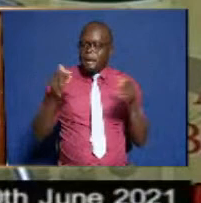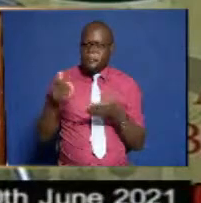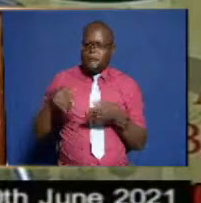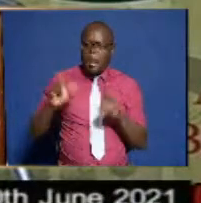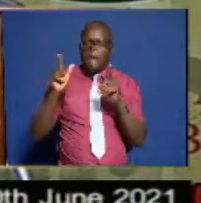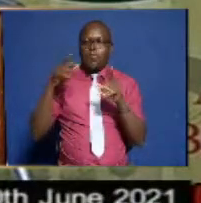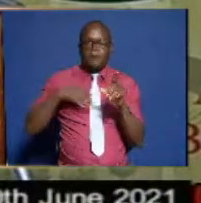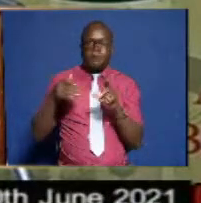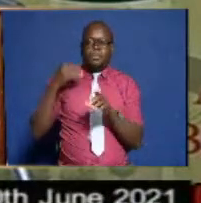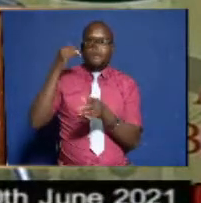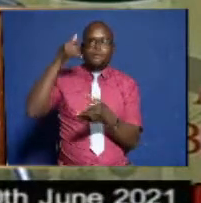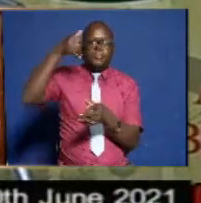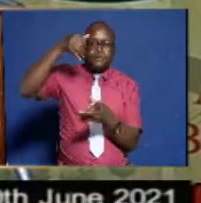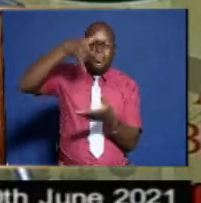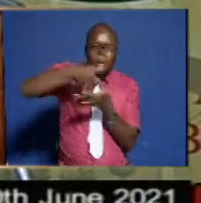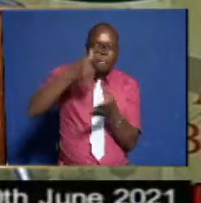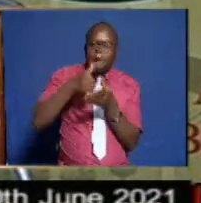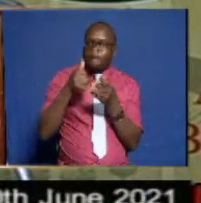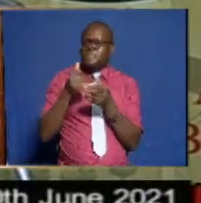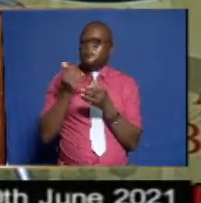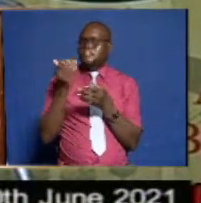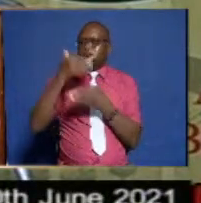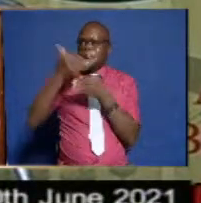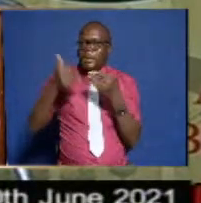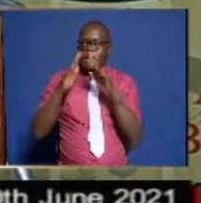participate in the real estate investment trust.